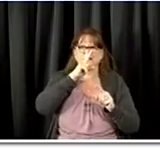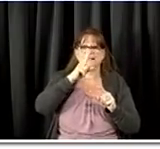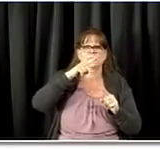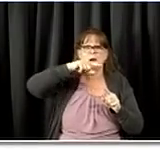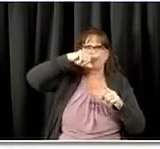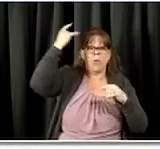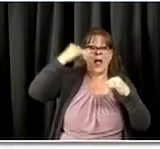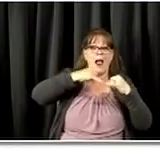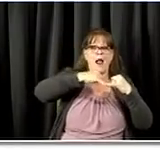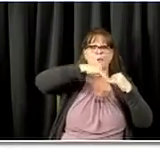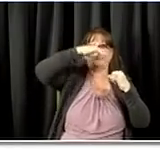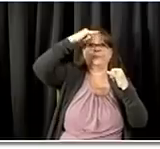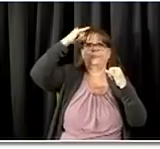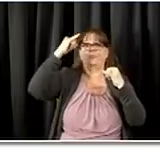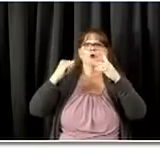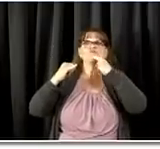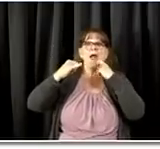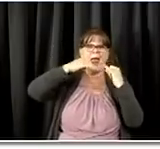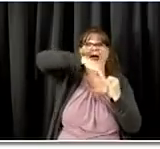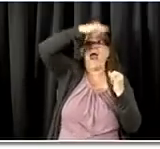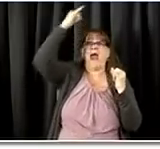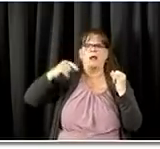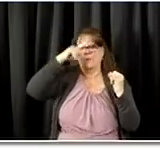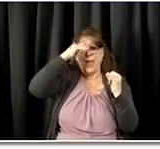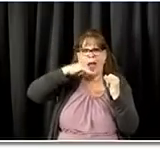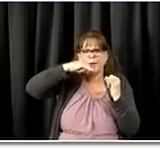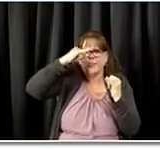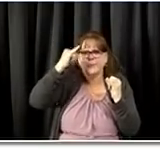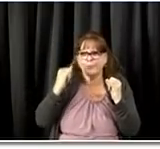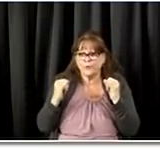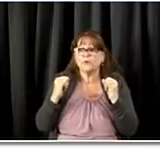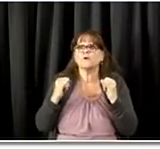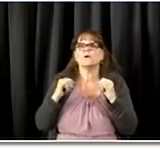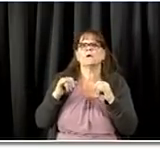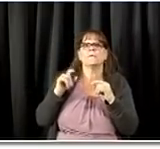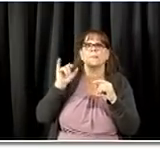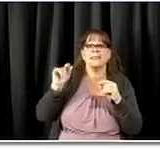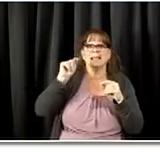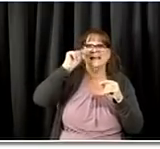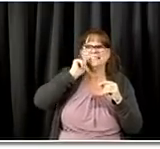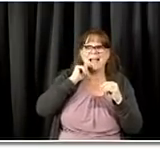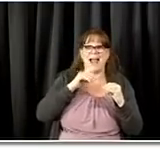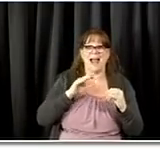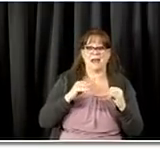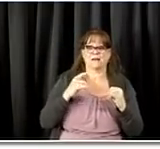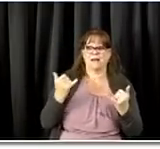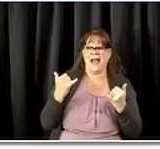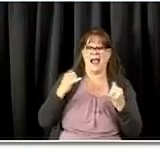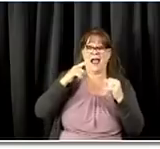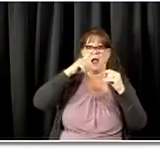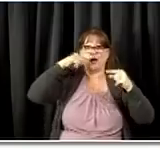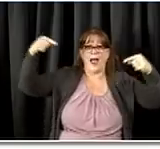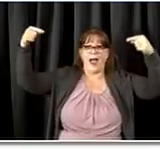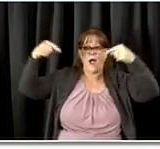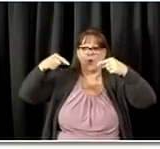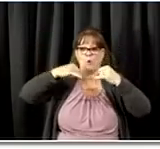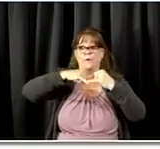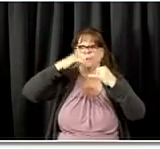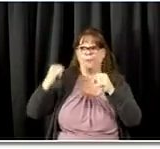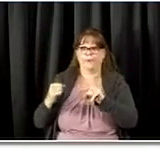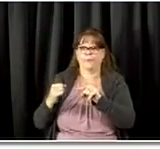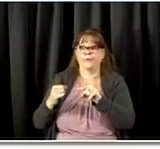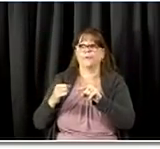in the state. And then you see those three lines diverge. The tan line shows you our current trajectory. You'll see that on our current trajectory,